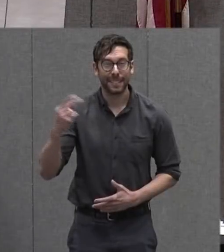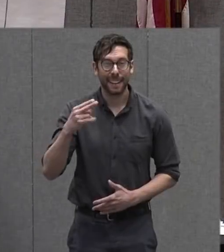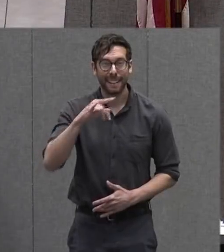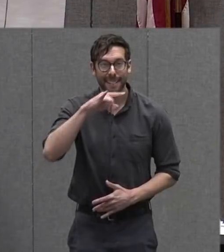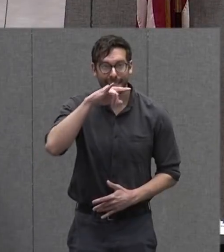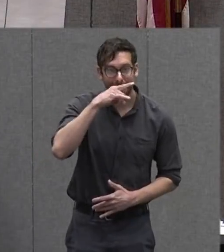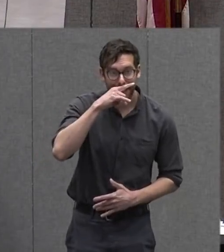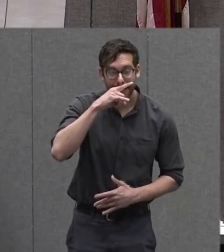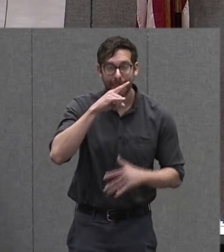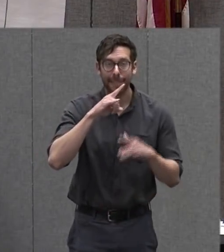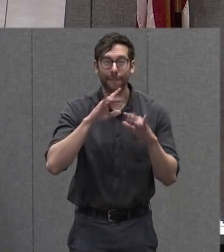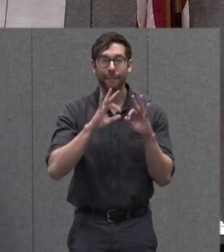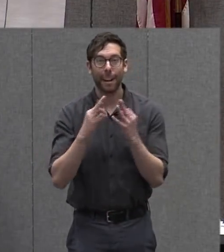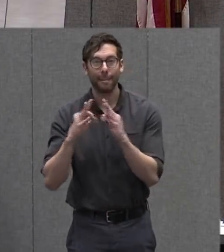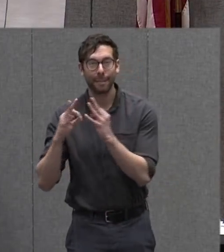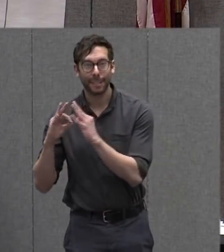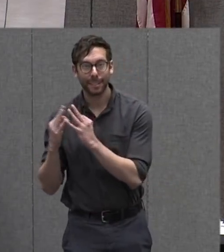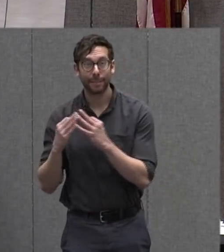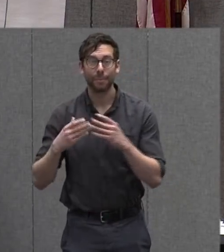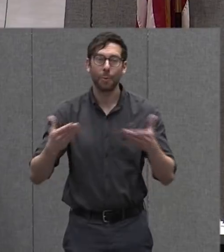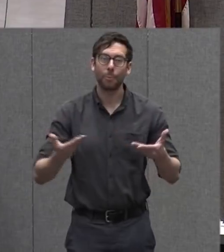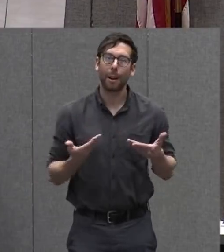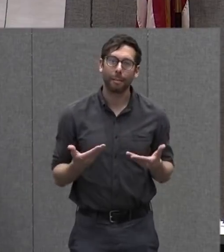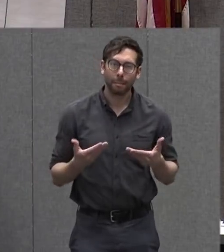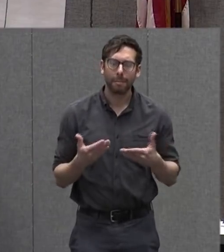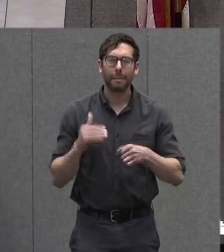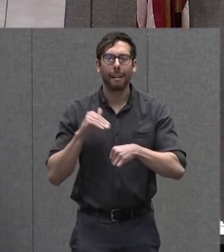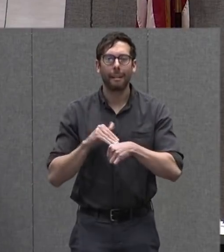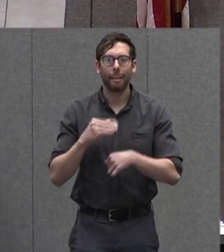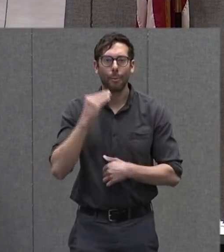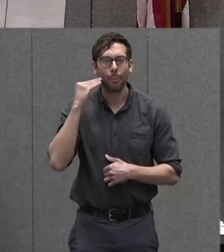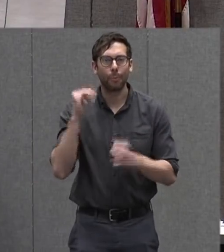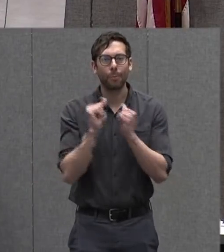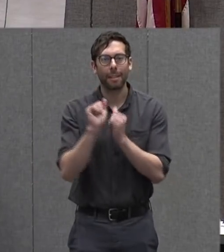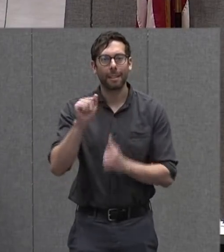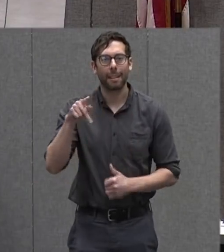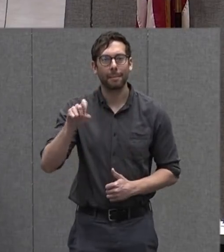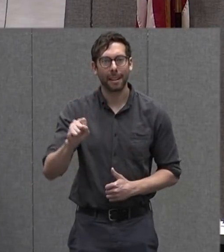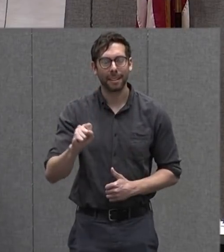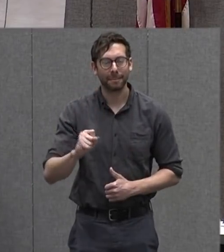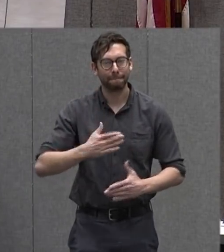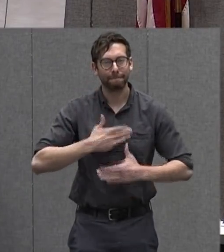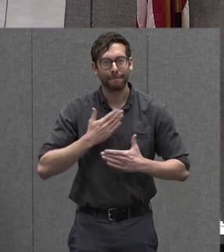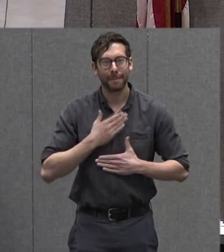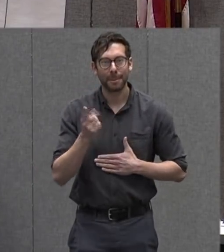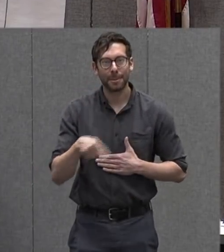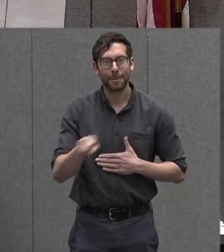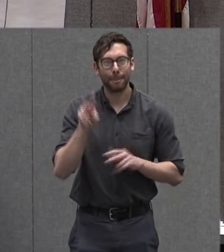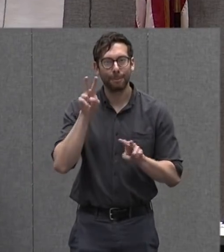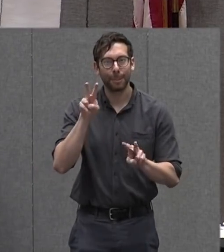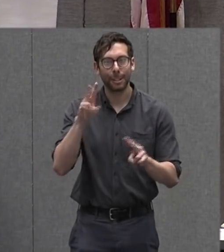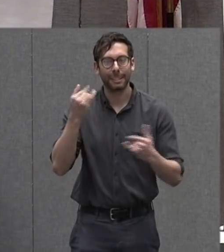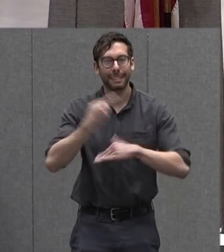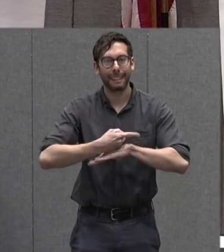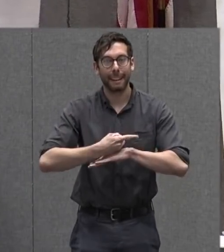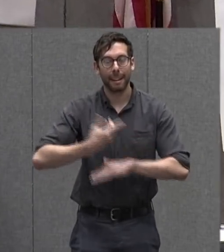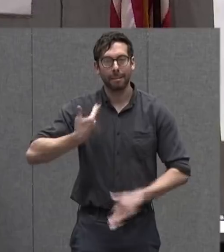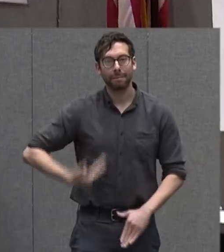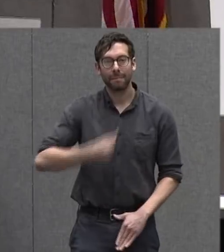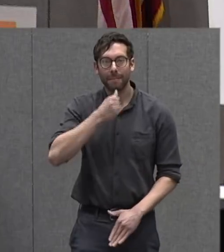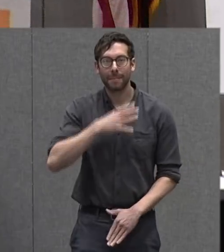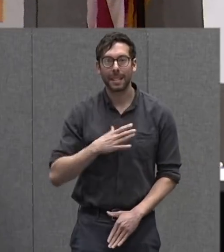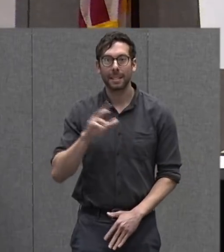Welcome to At Home at APS, and we're so glad that you're here with us today. My name is Ms. Karnes, and I work in our